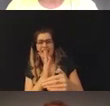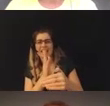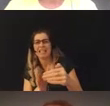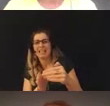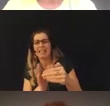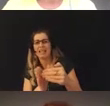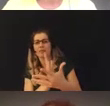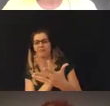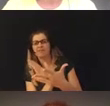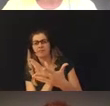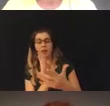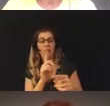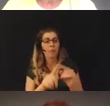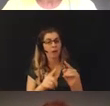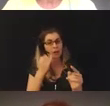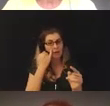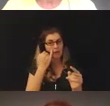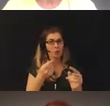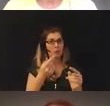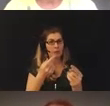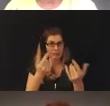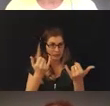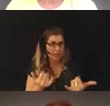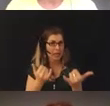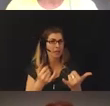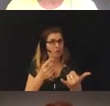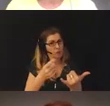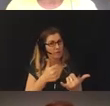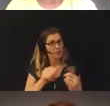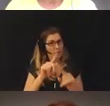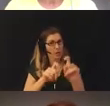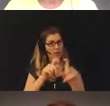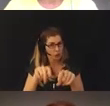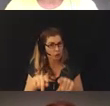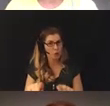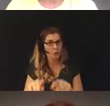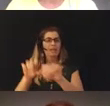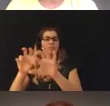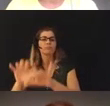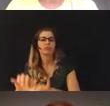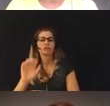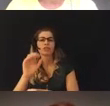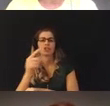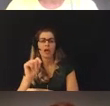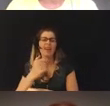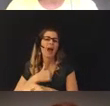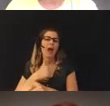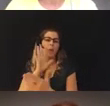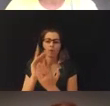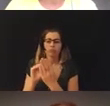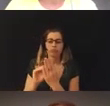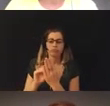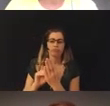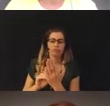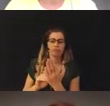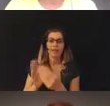free during our presentation here to chat your questions out to the group and I'll keep track of them so that we can circle back at the end of